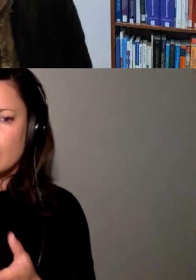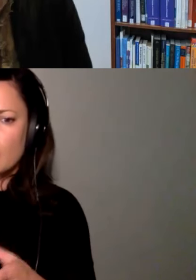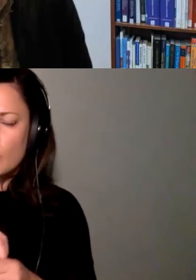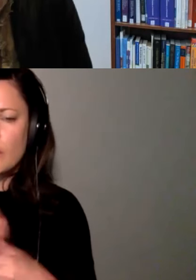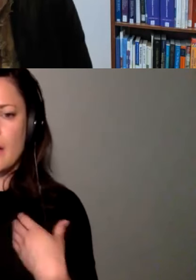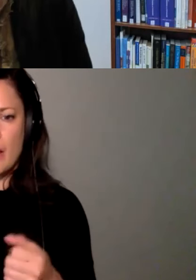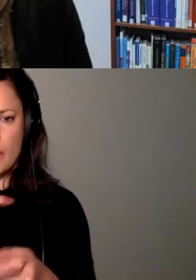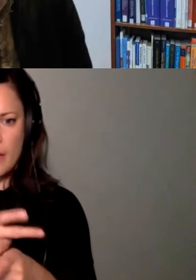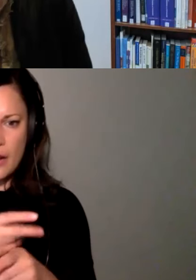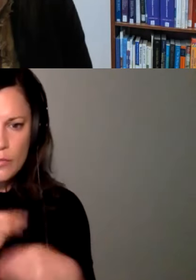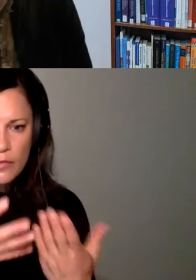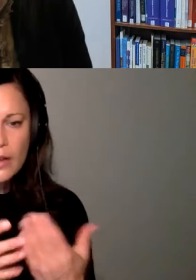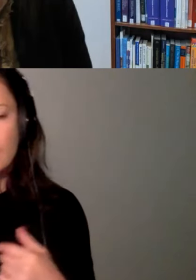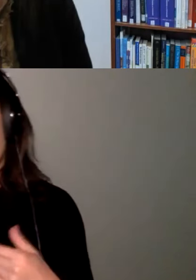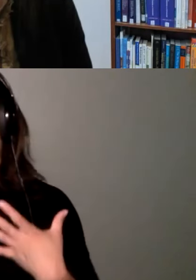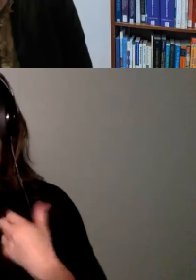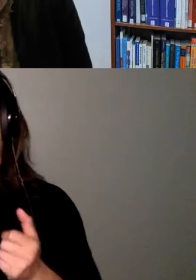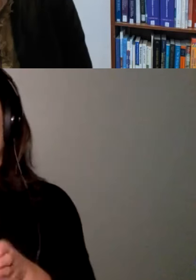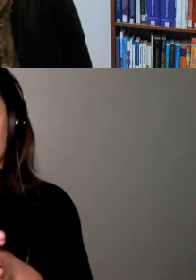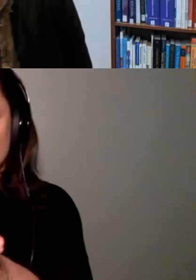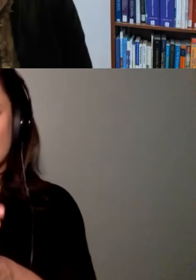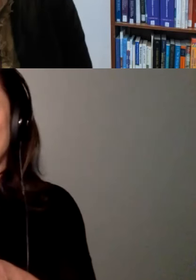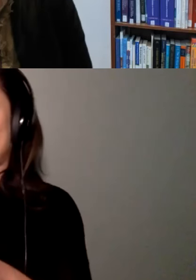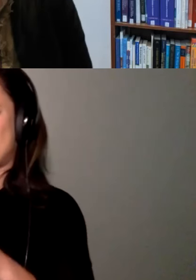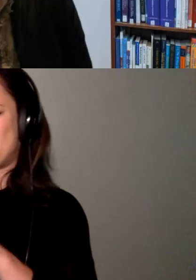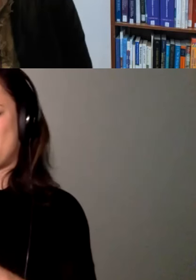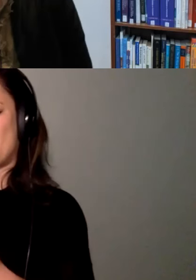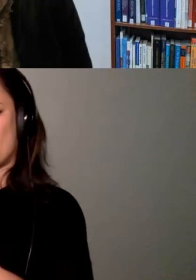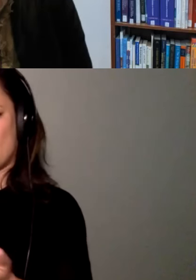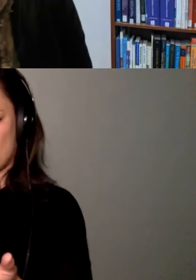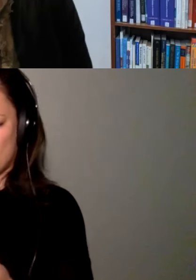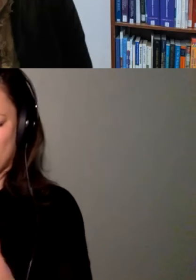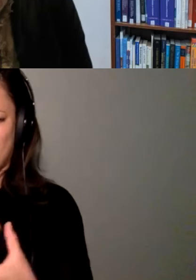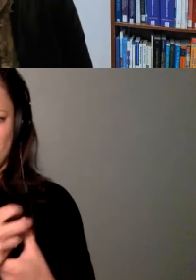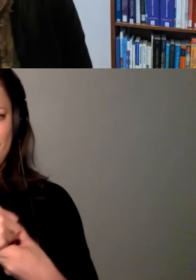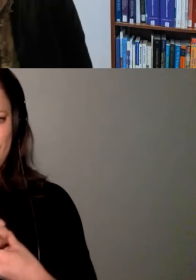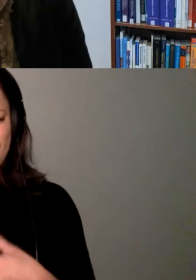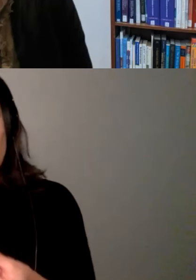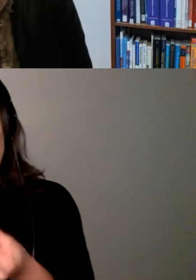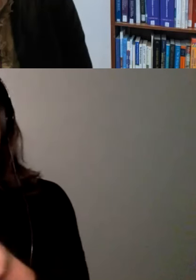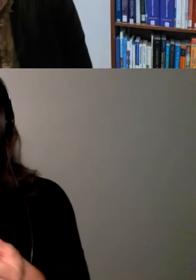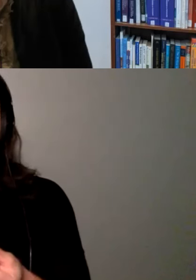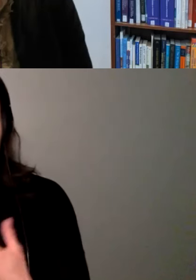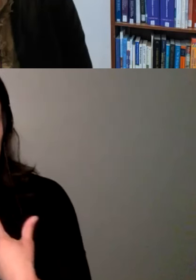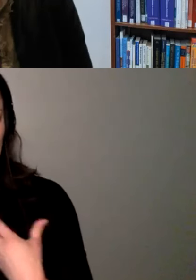and community resources is vital in comprehensive mental health care delivery.